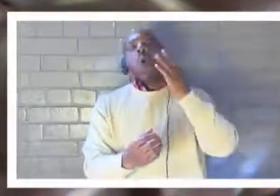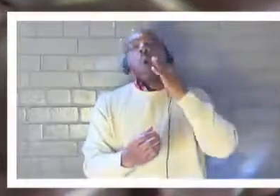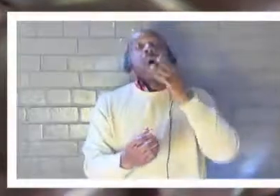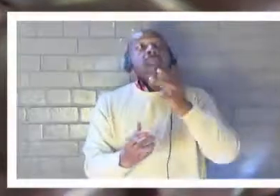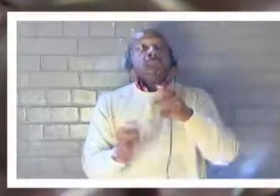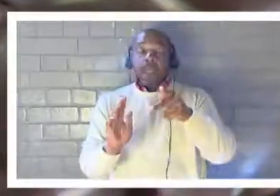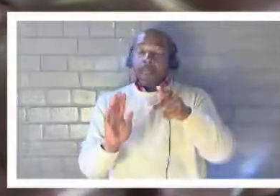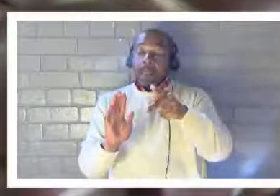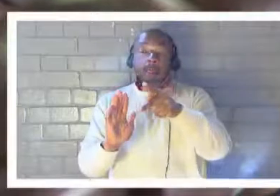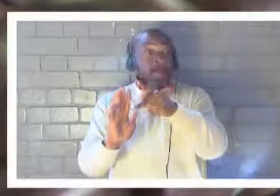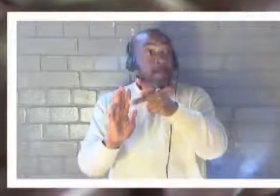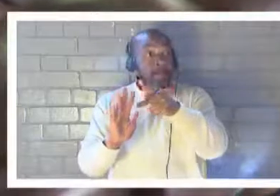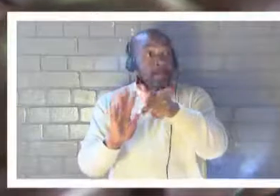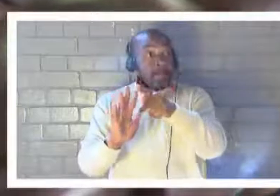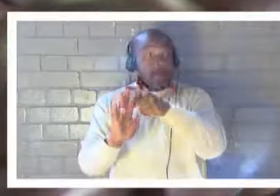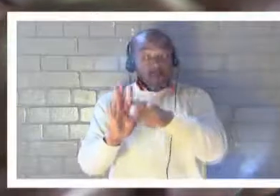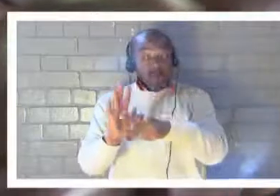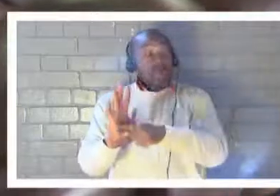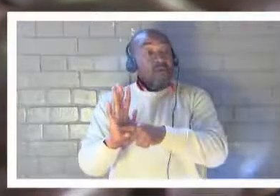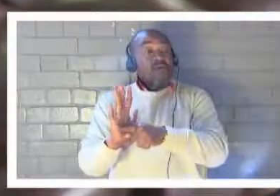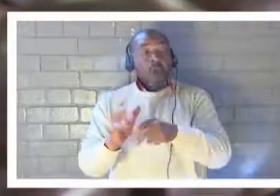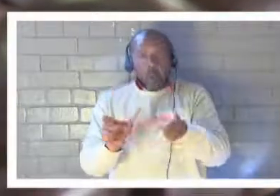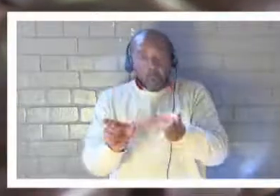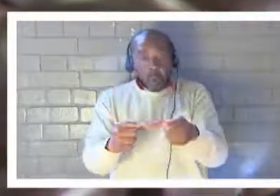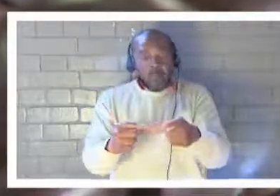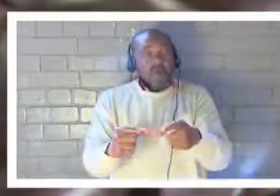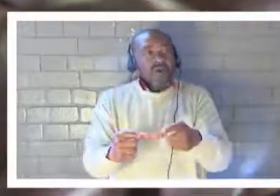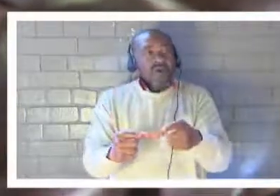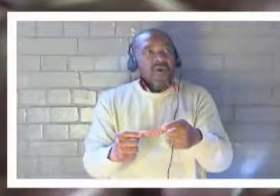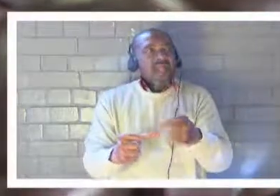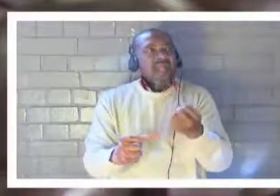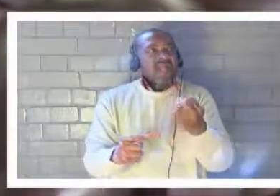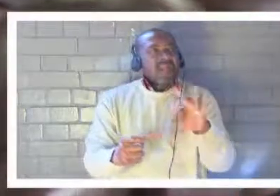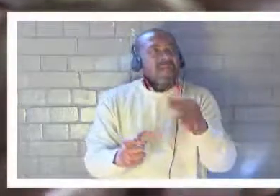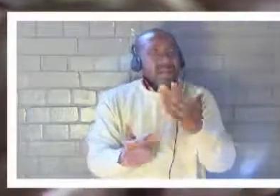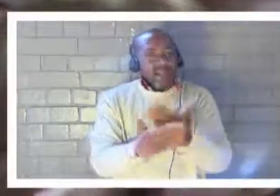support us as institutions or the Department of Health to have...